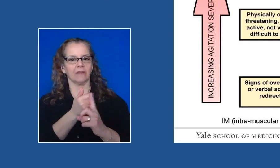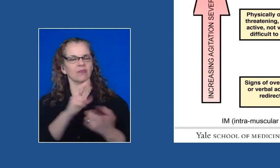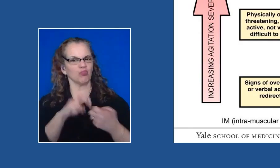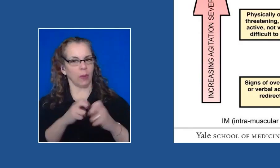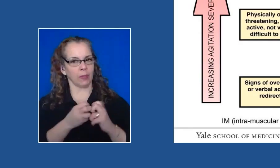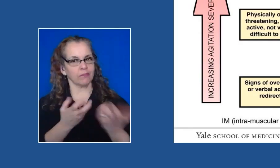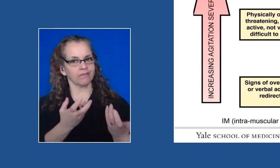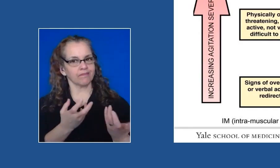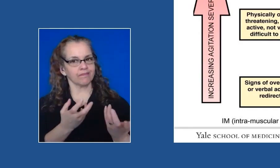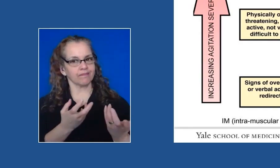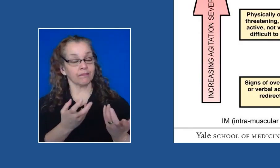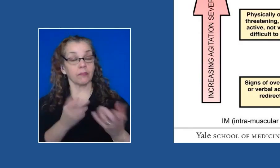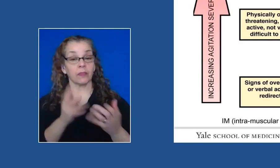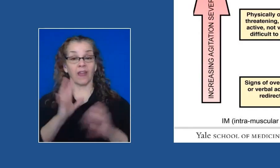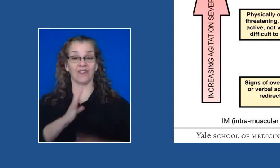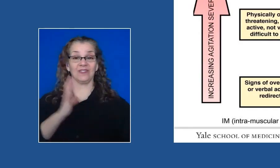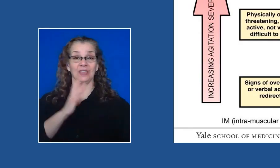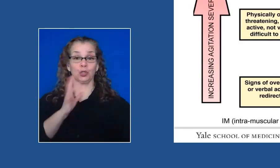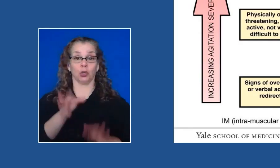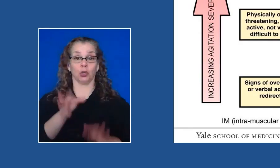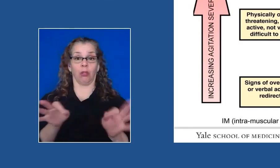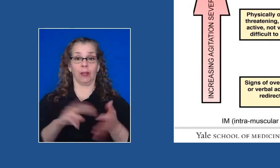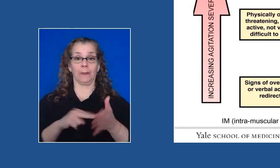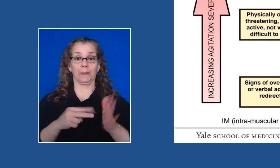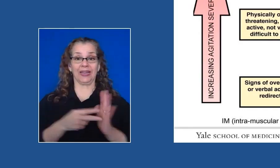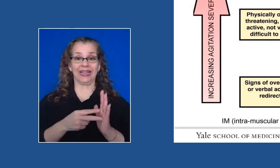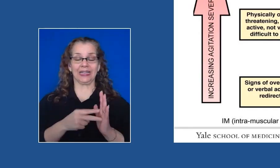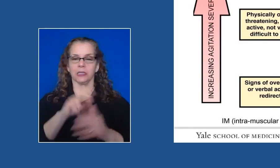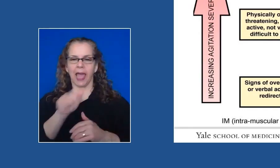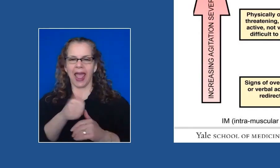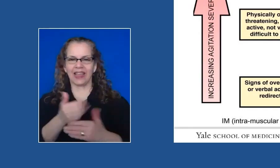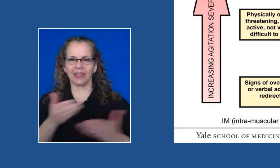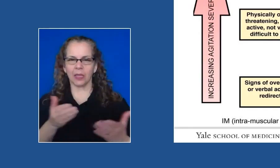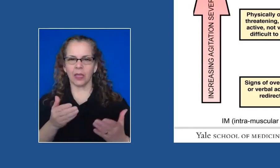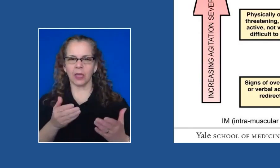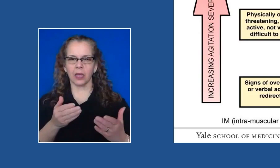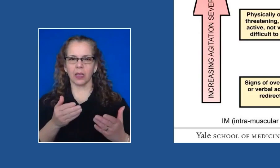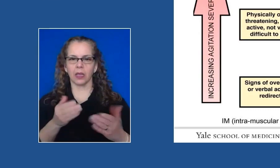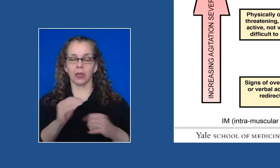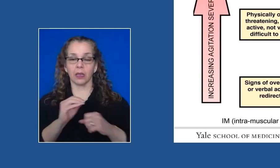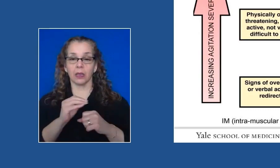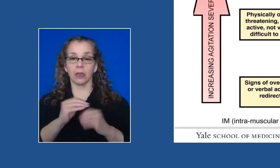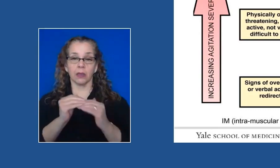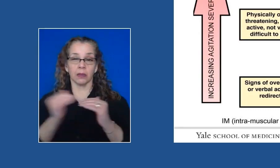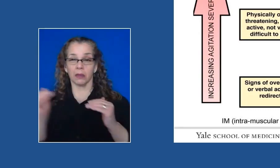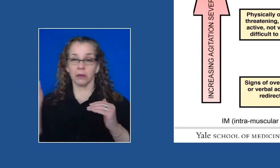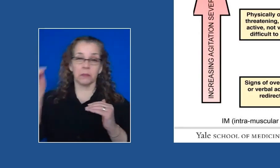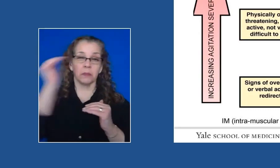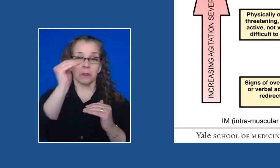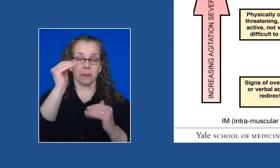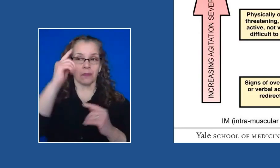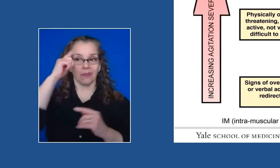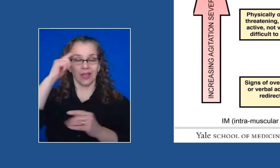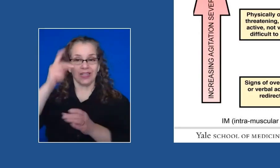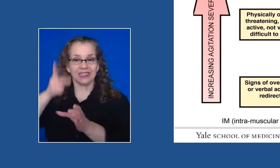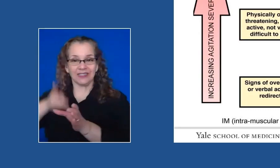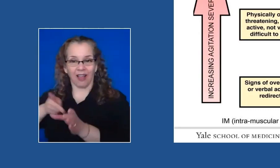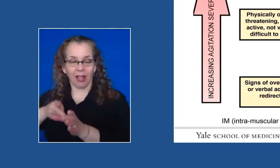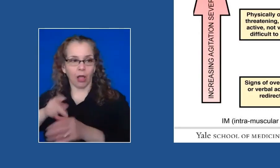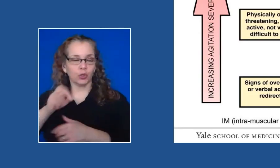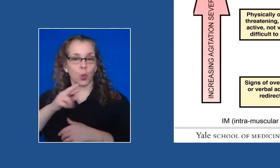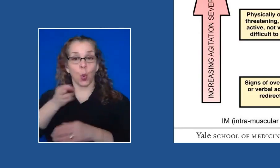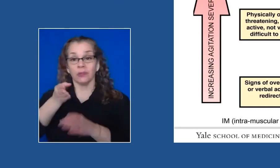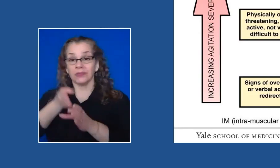any demonstration of excessive psychomotor activity. So someone who may be psychiatrically or psychologically